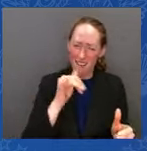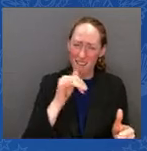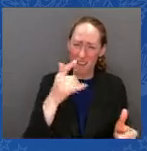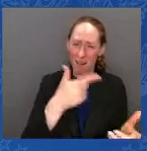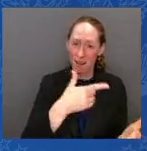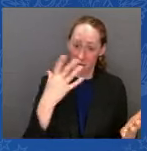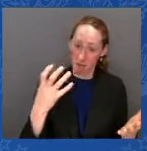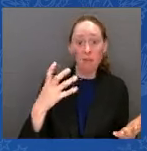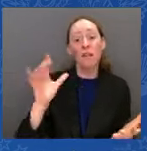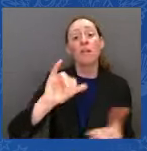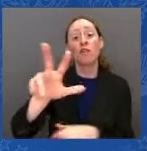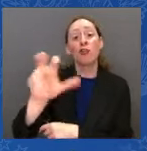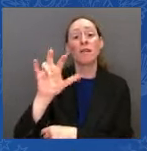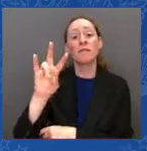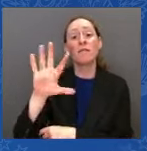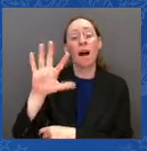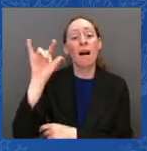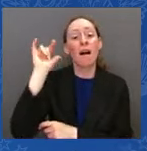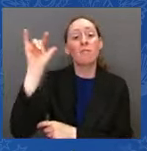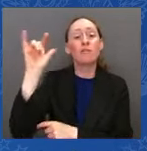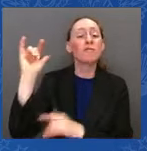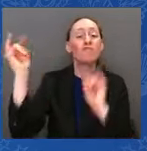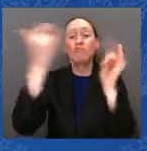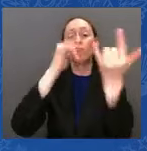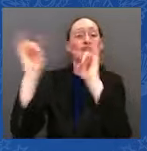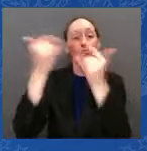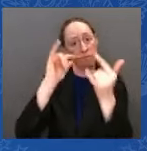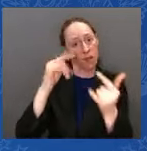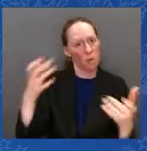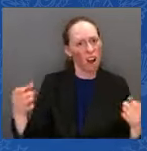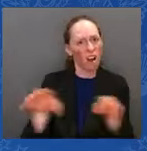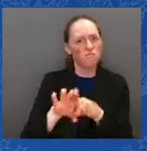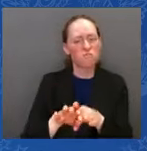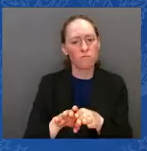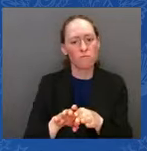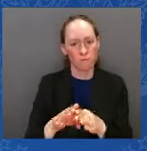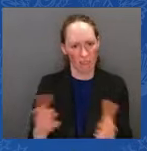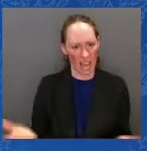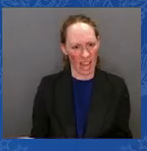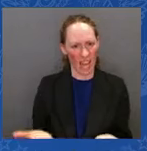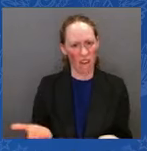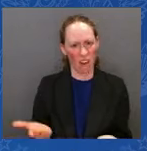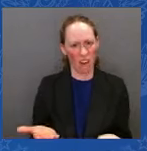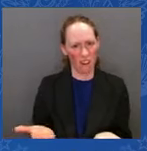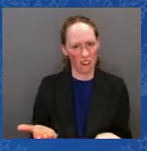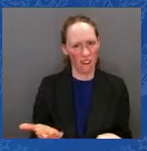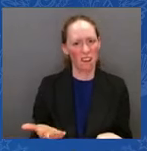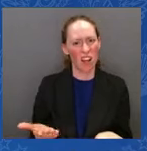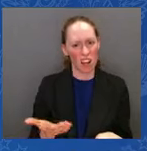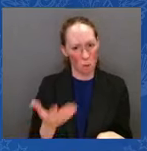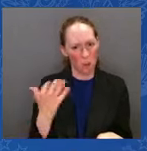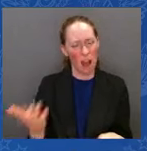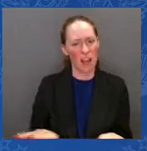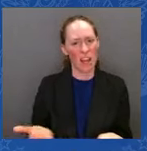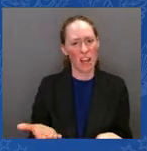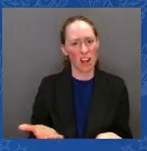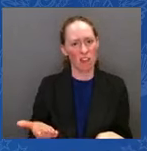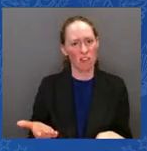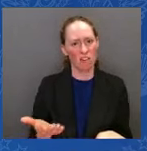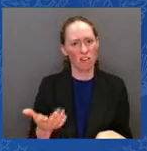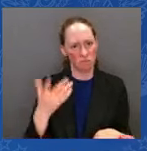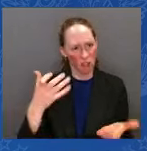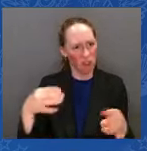control towers, including five right here in New York State, like Westchester County Airport, because we don't have enough personnel. And